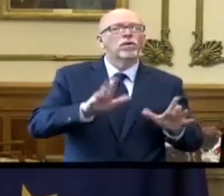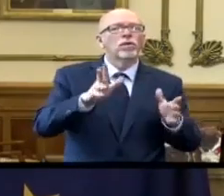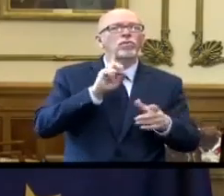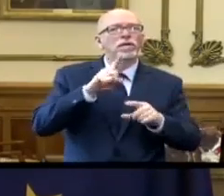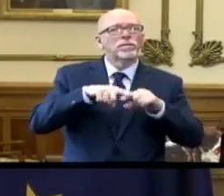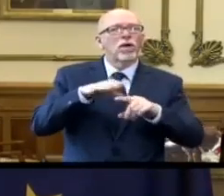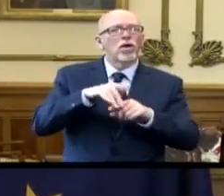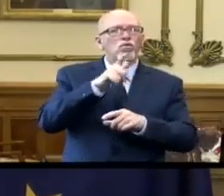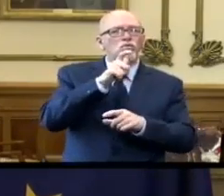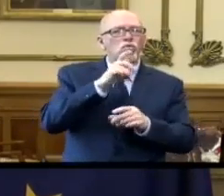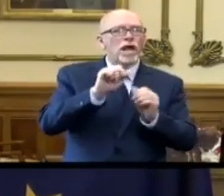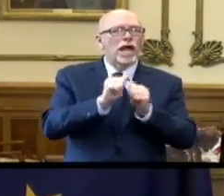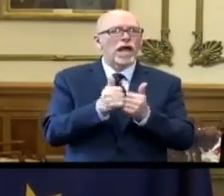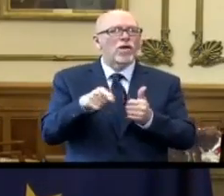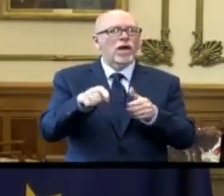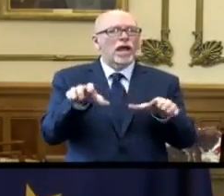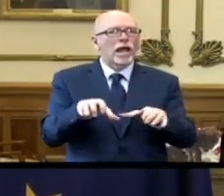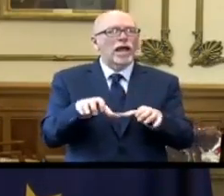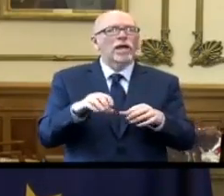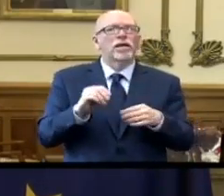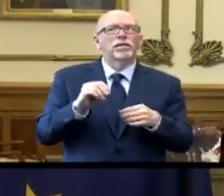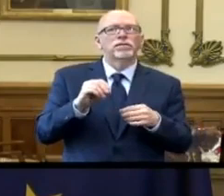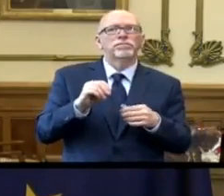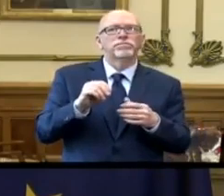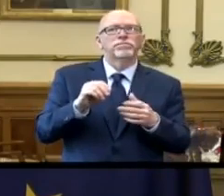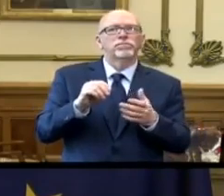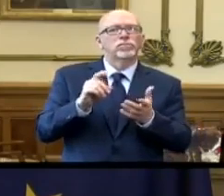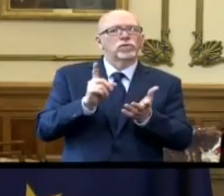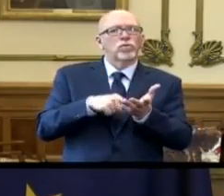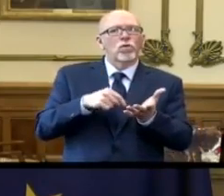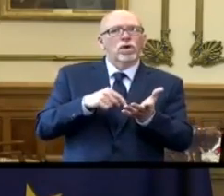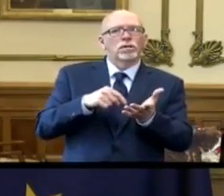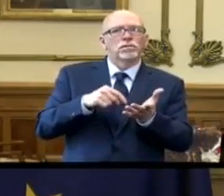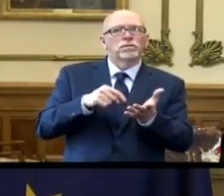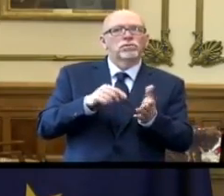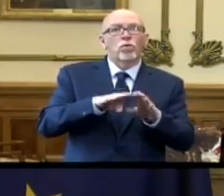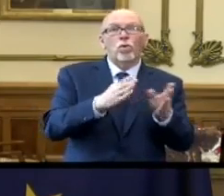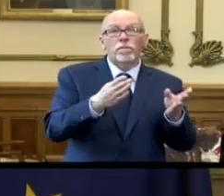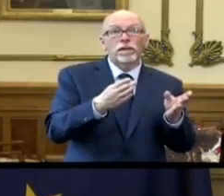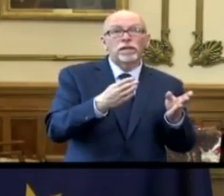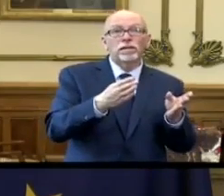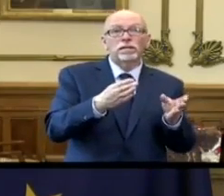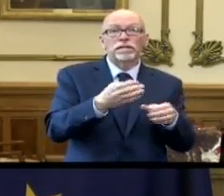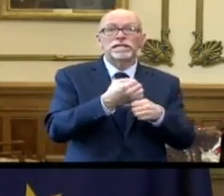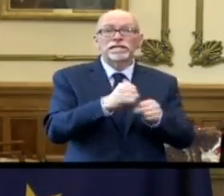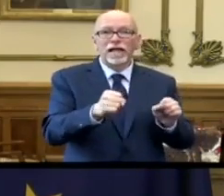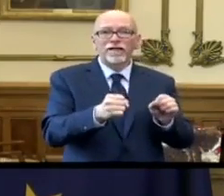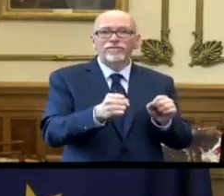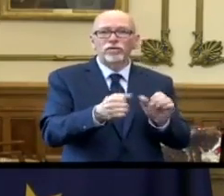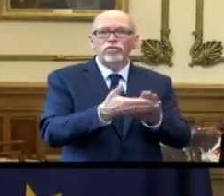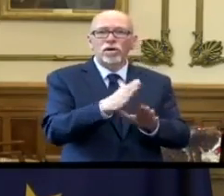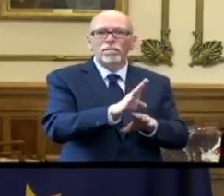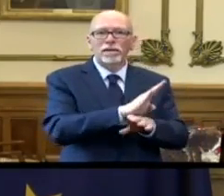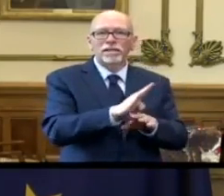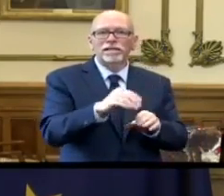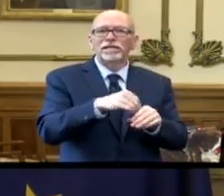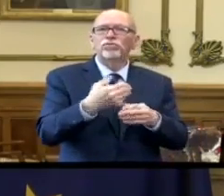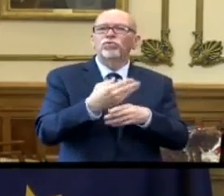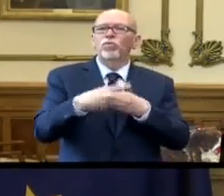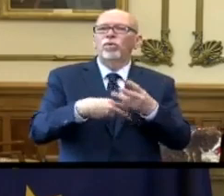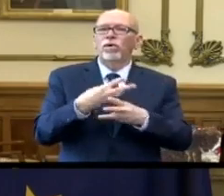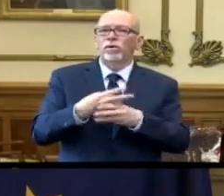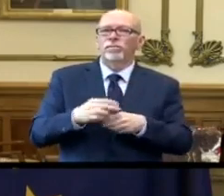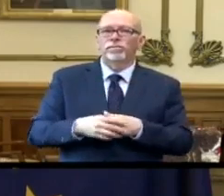who and how they are acting and how what is being opened is safely conducting business in this new